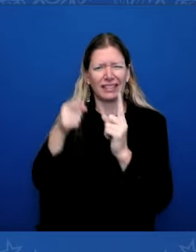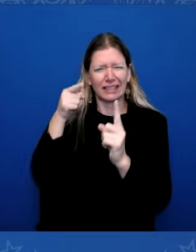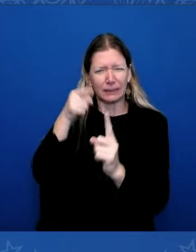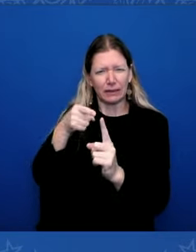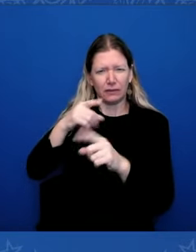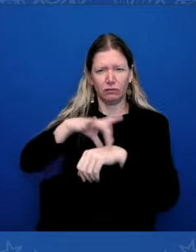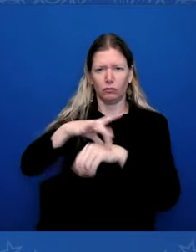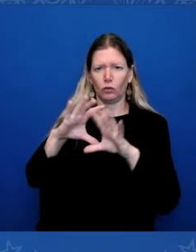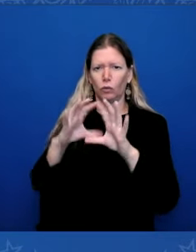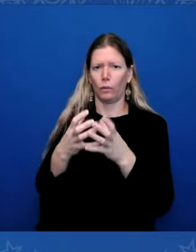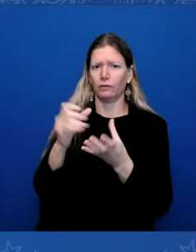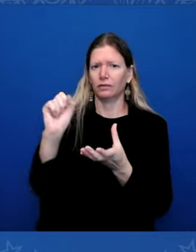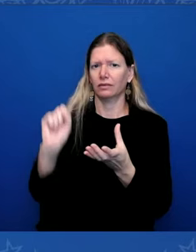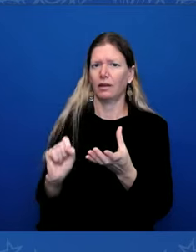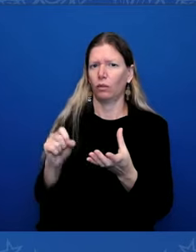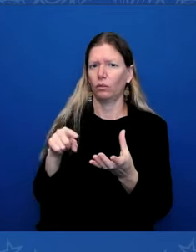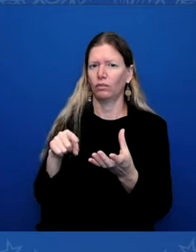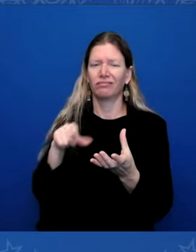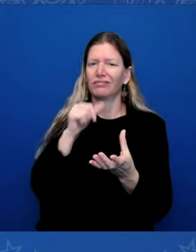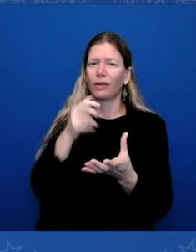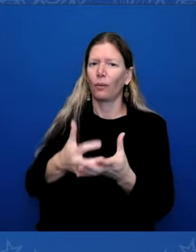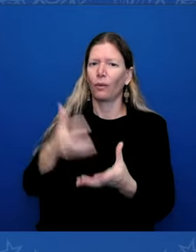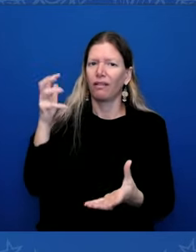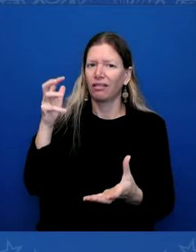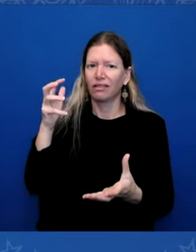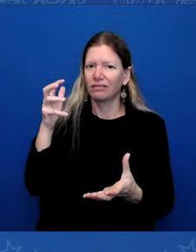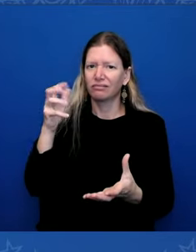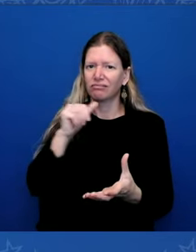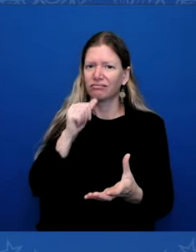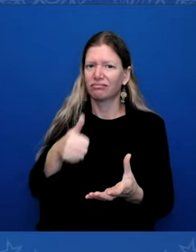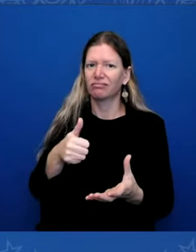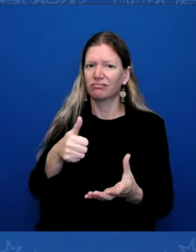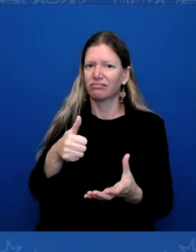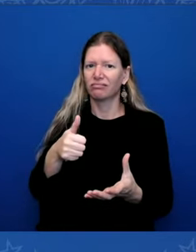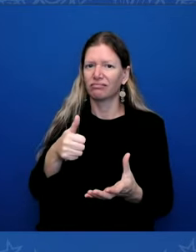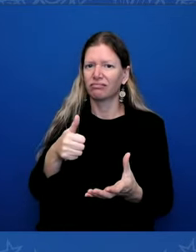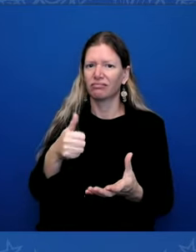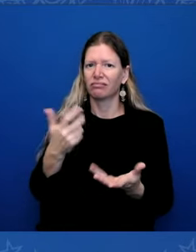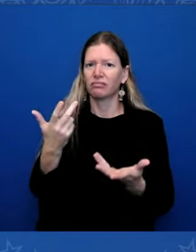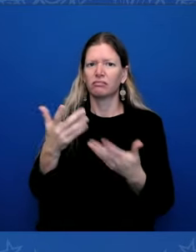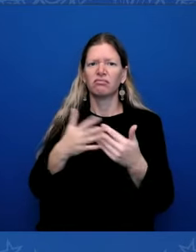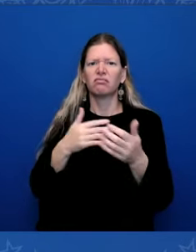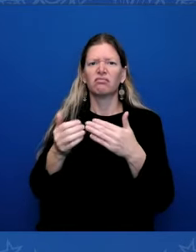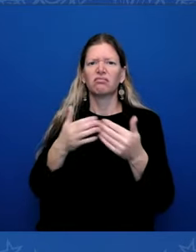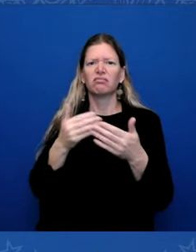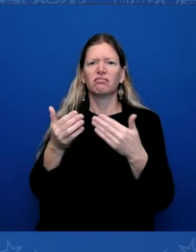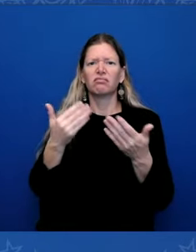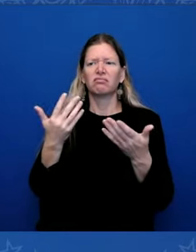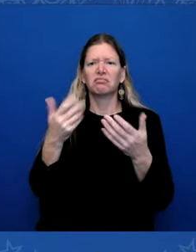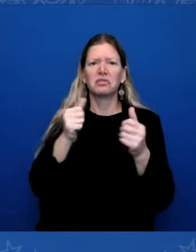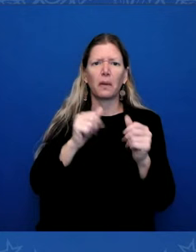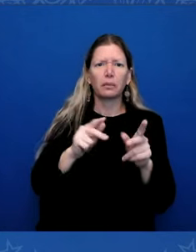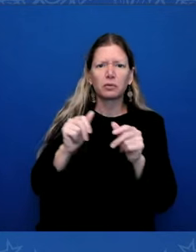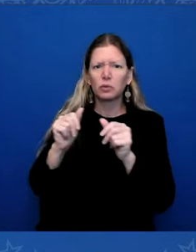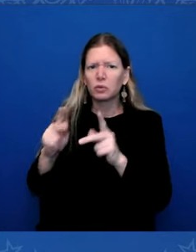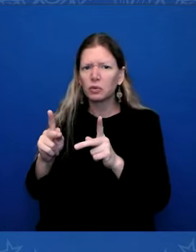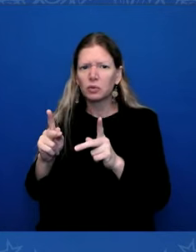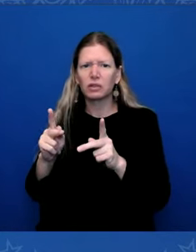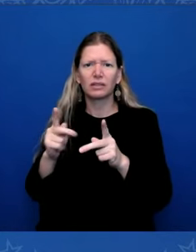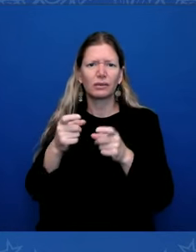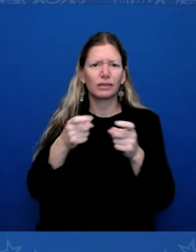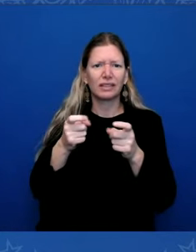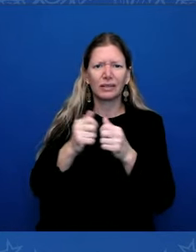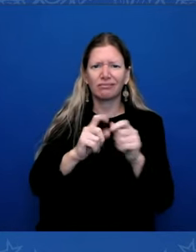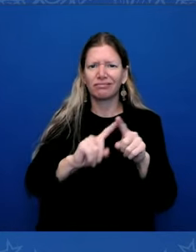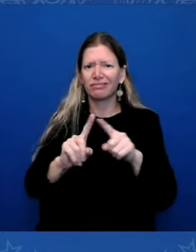wealthy, where there are not as many opportunities, to be able to deal with the things that they want to deal with.